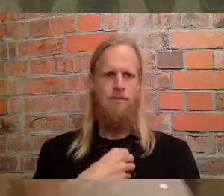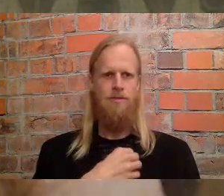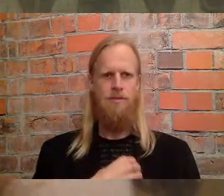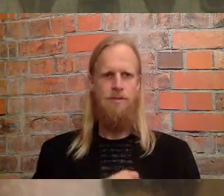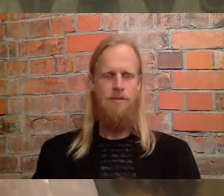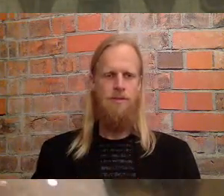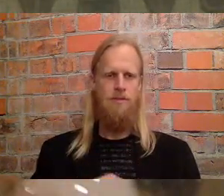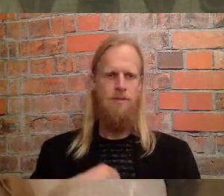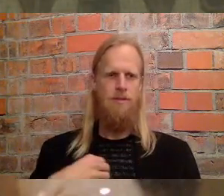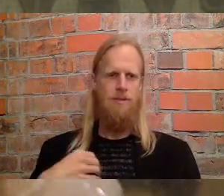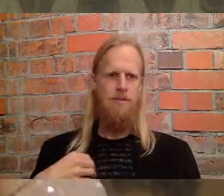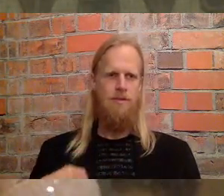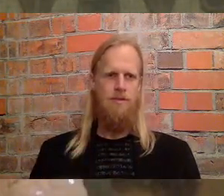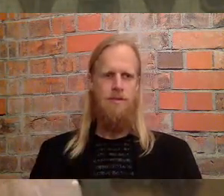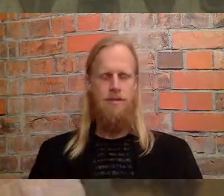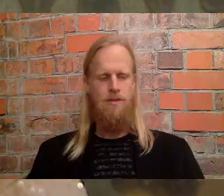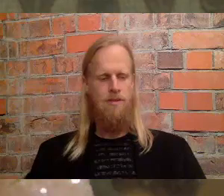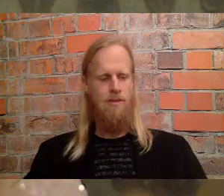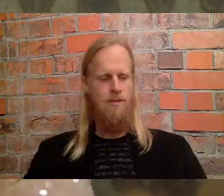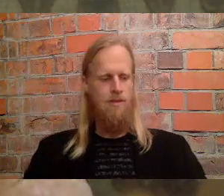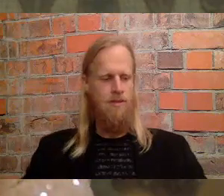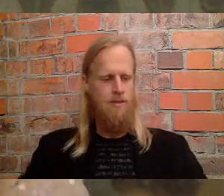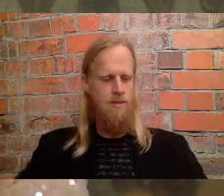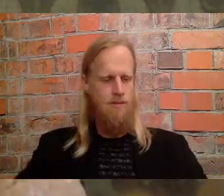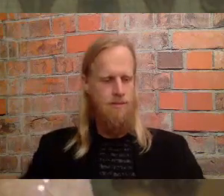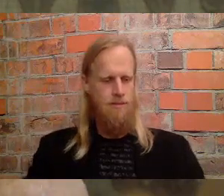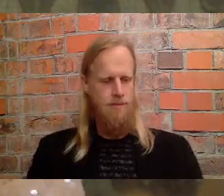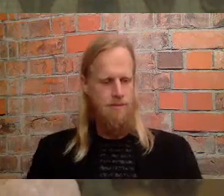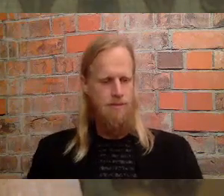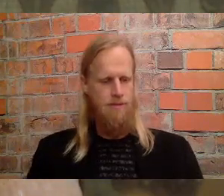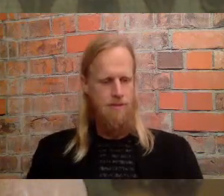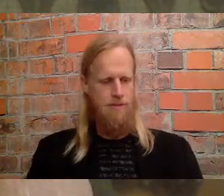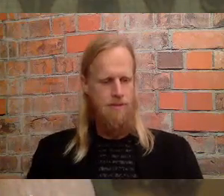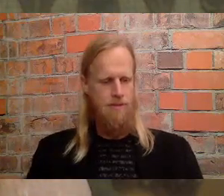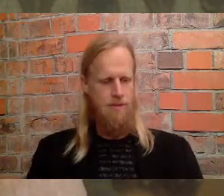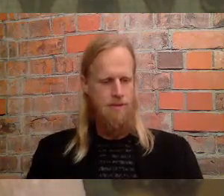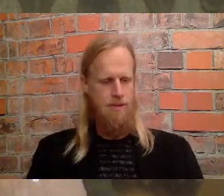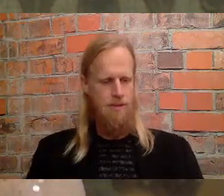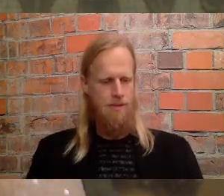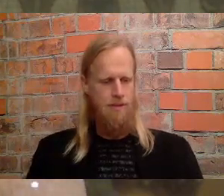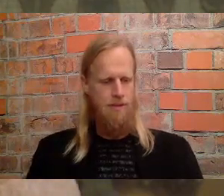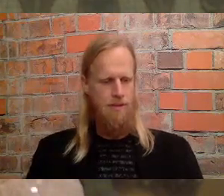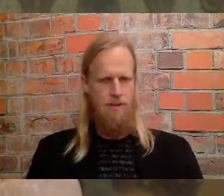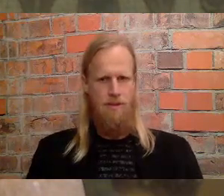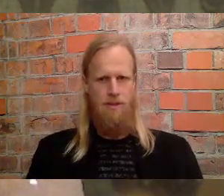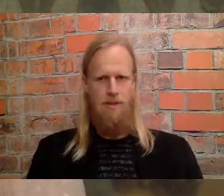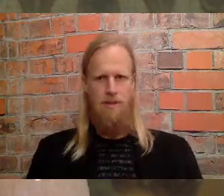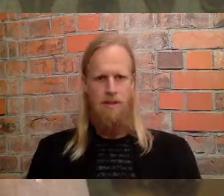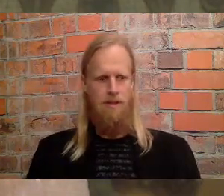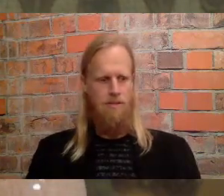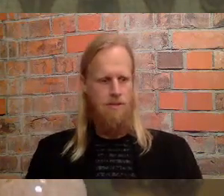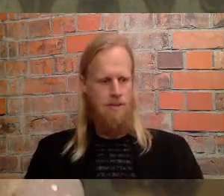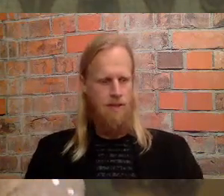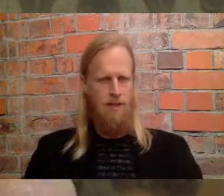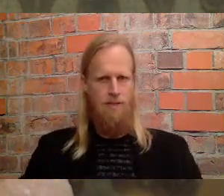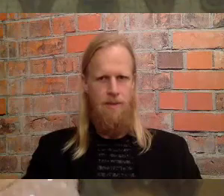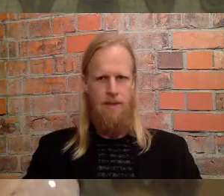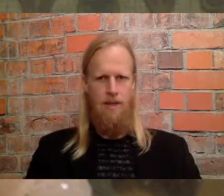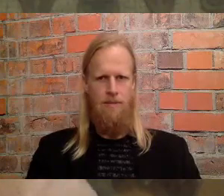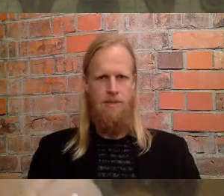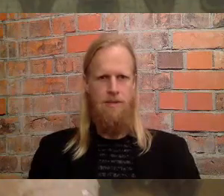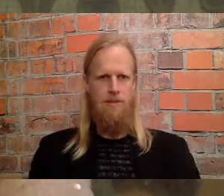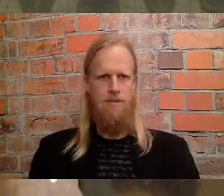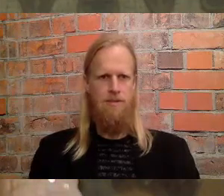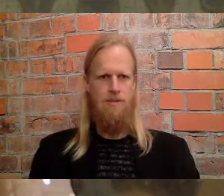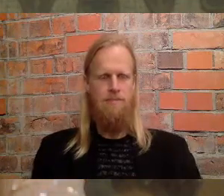Tapping the front of the ribs. Releasing any remaining obstacles, including what?